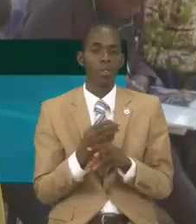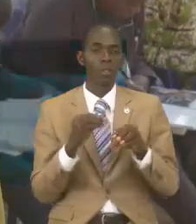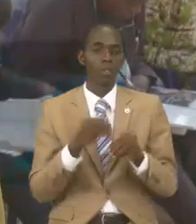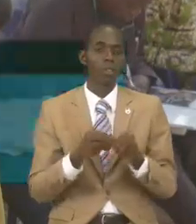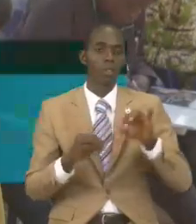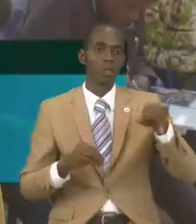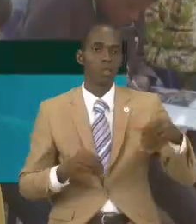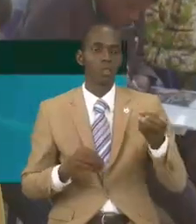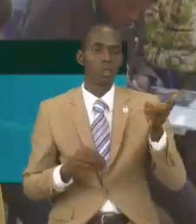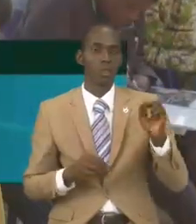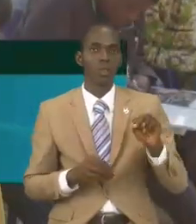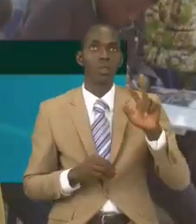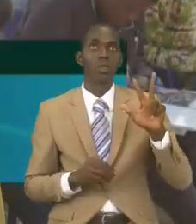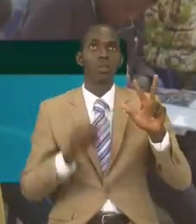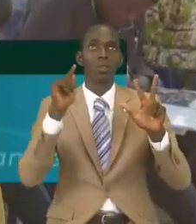John 3:19.